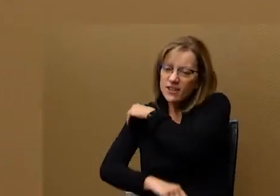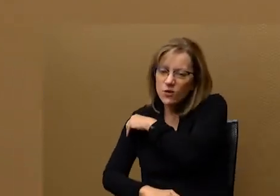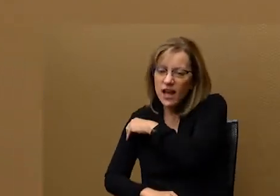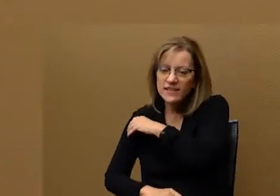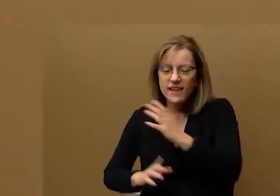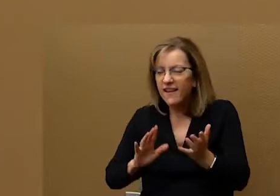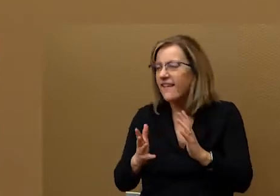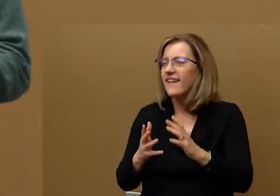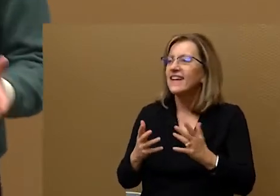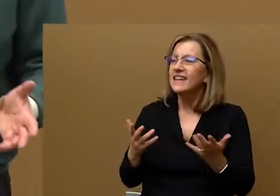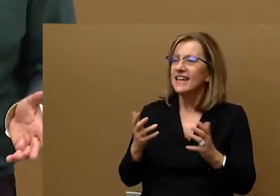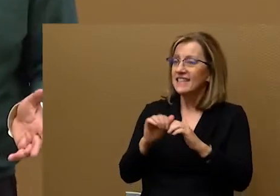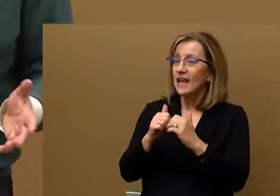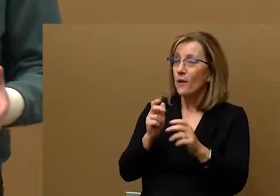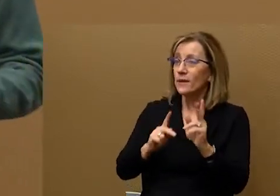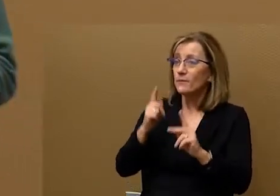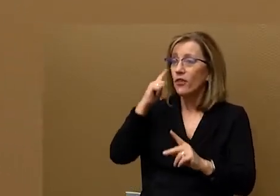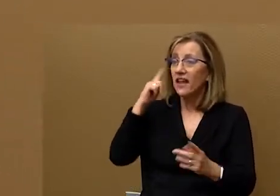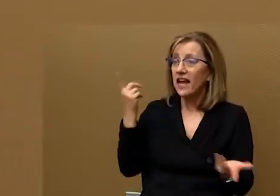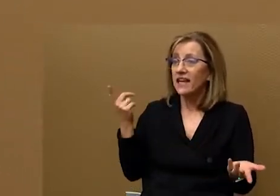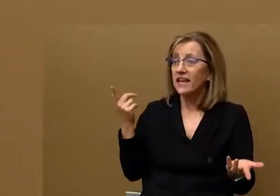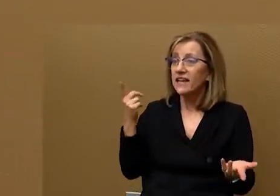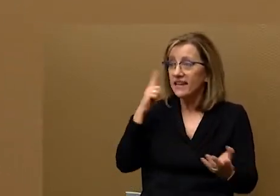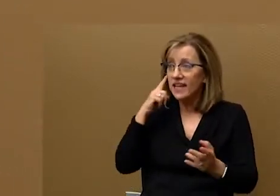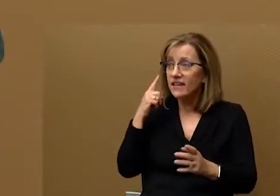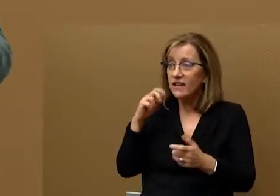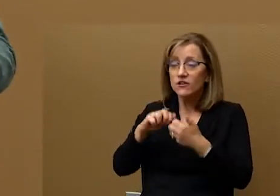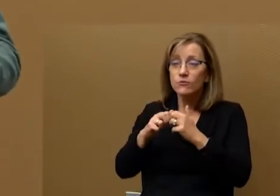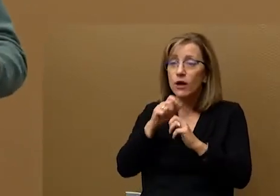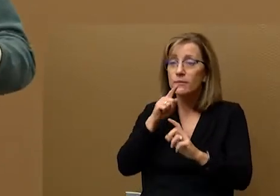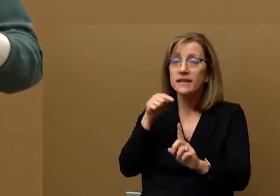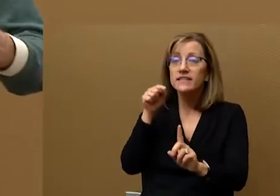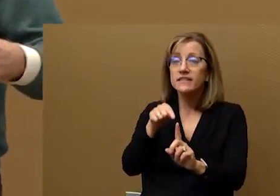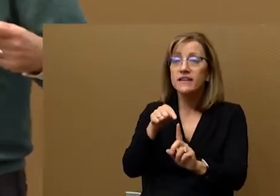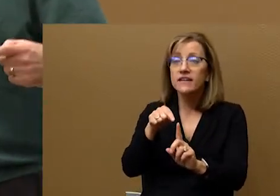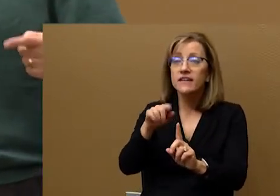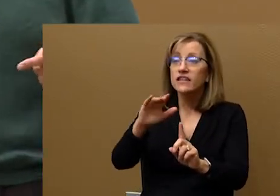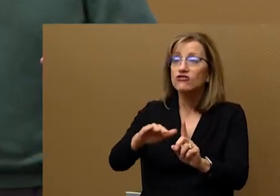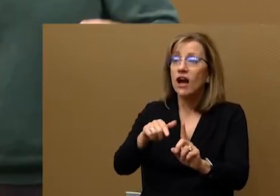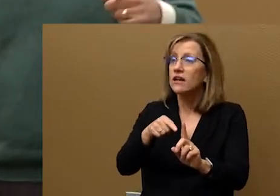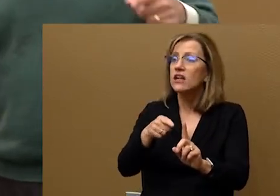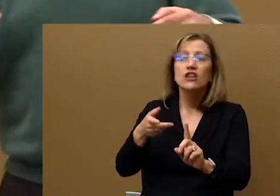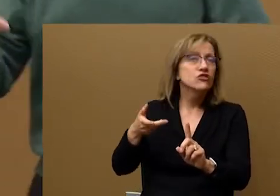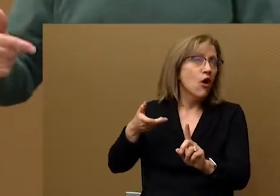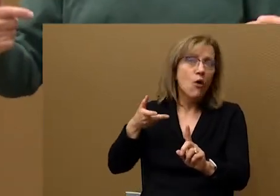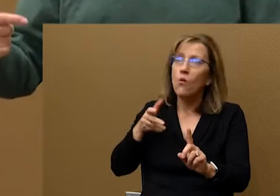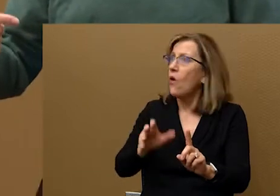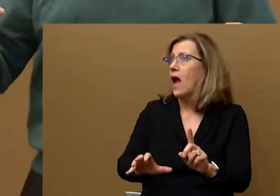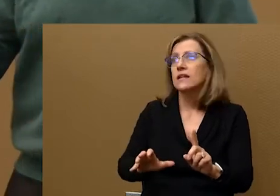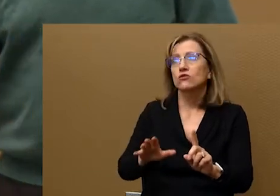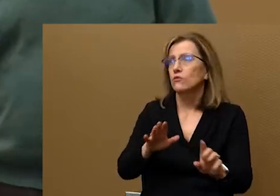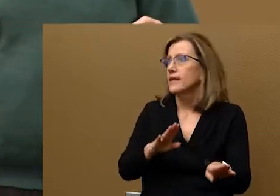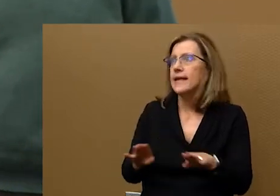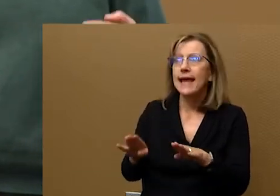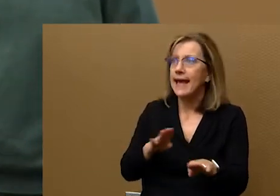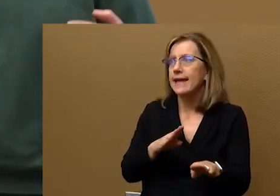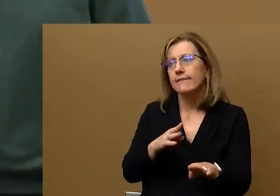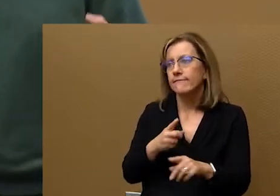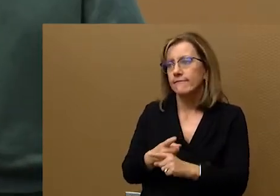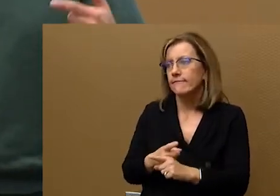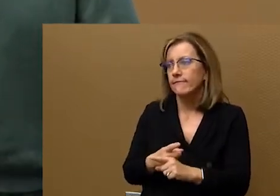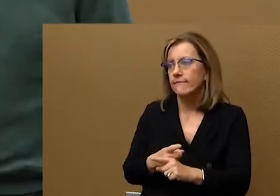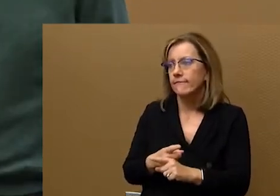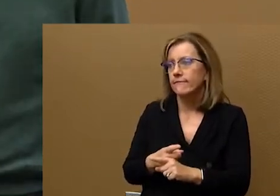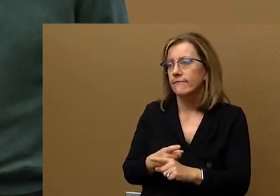offered praise, he offered consequences. You know, that's how people think, because they think the problem is that the child doesn't